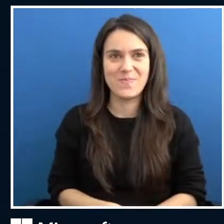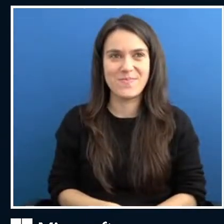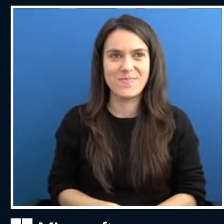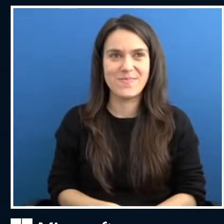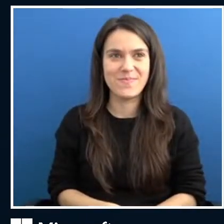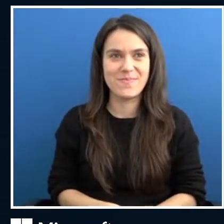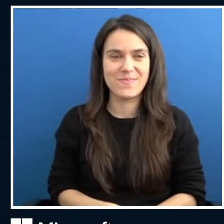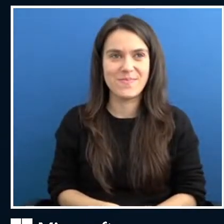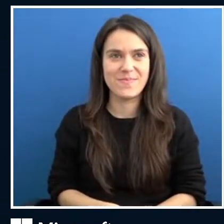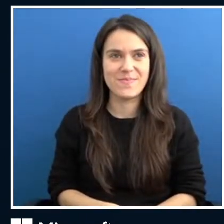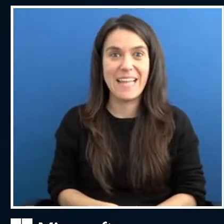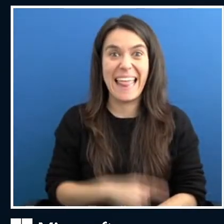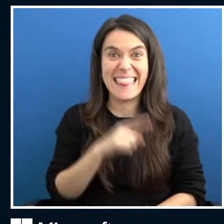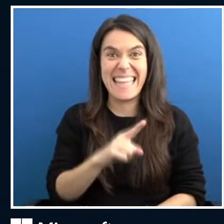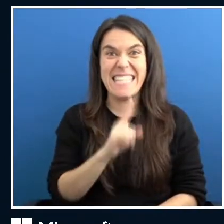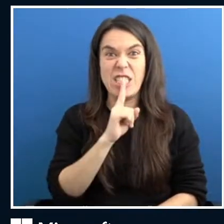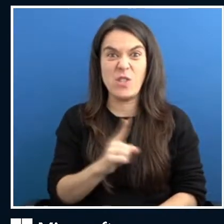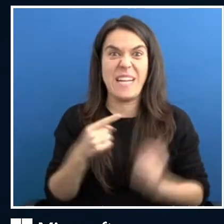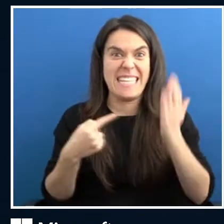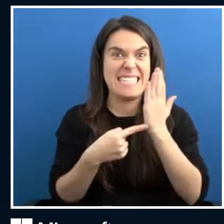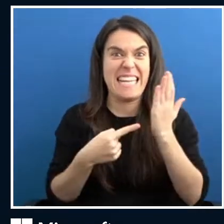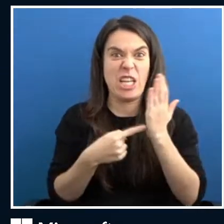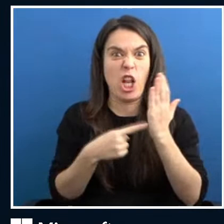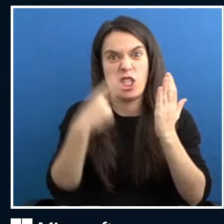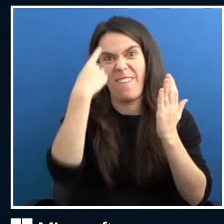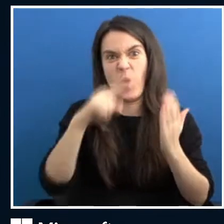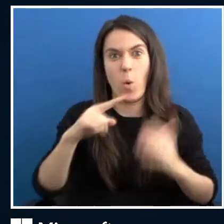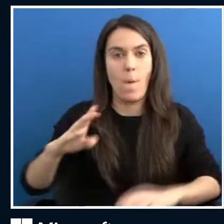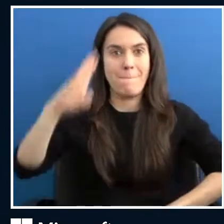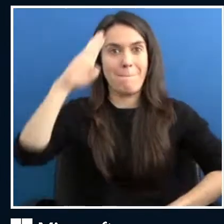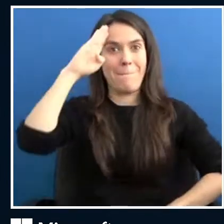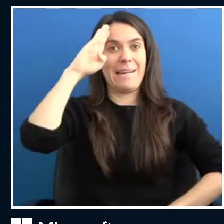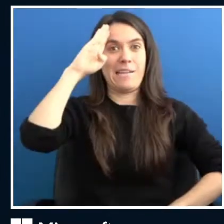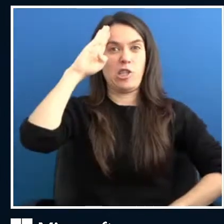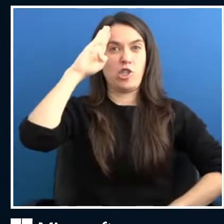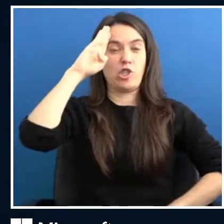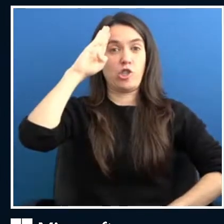military-grade technology available now for sale to private citizens,